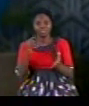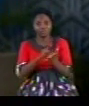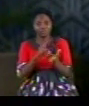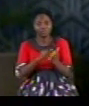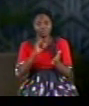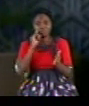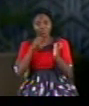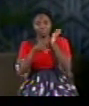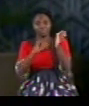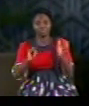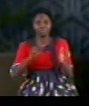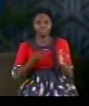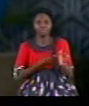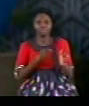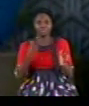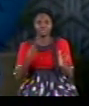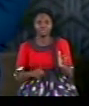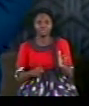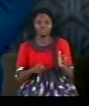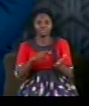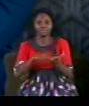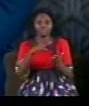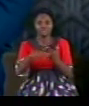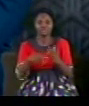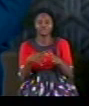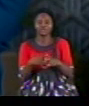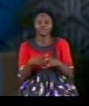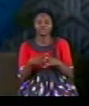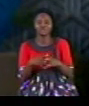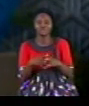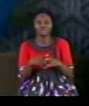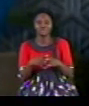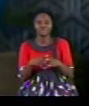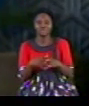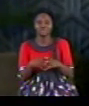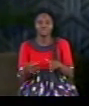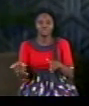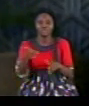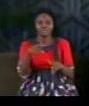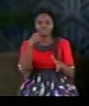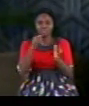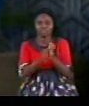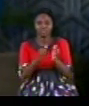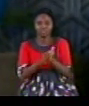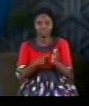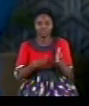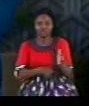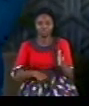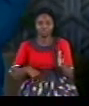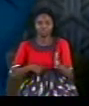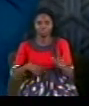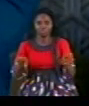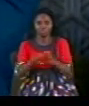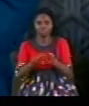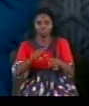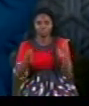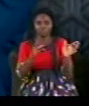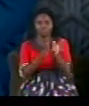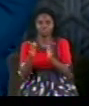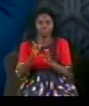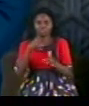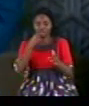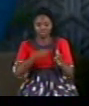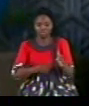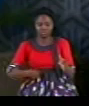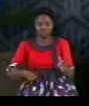womb blocked, and Jesus said womb opened. By the grace of God, she will